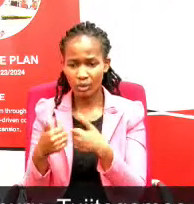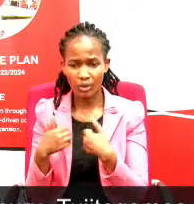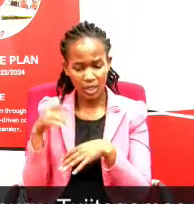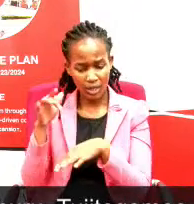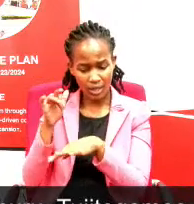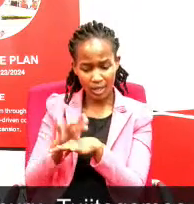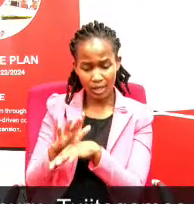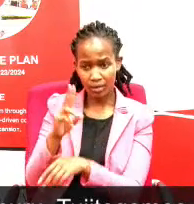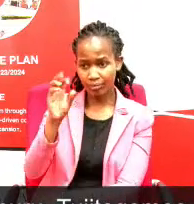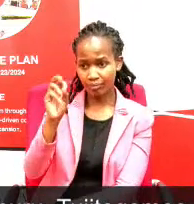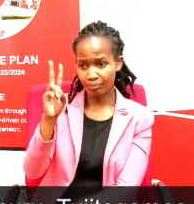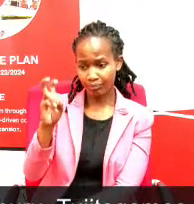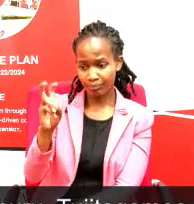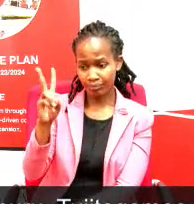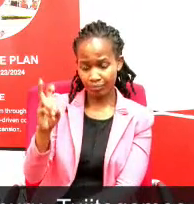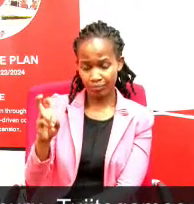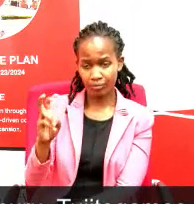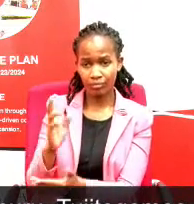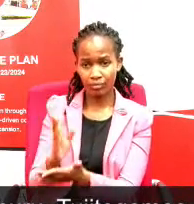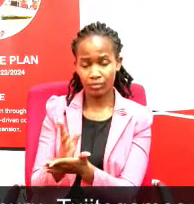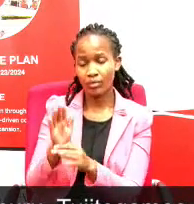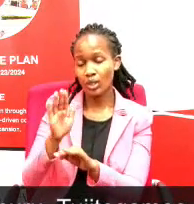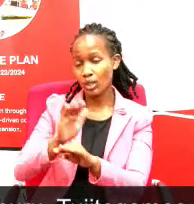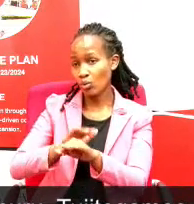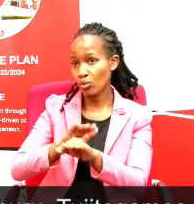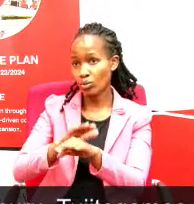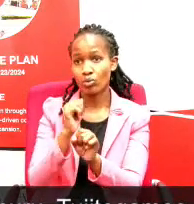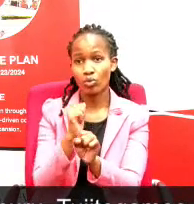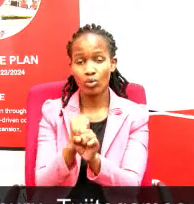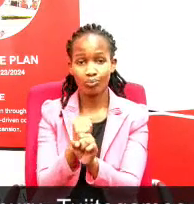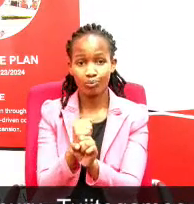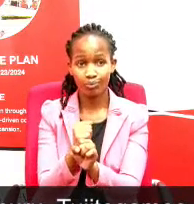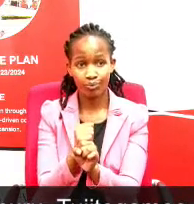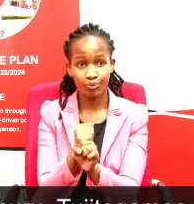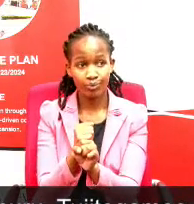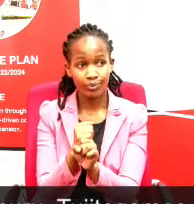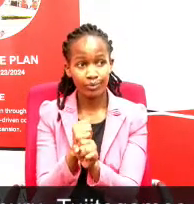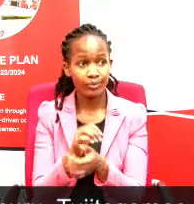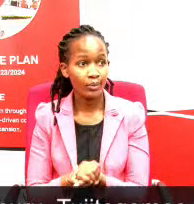2020, this is a commendable performance.